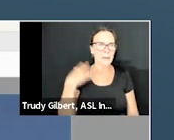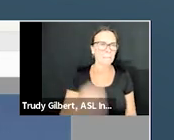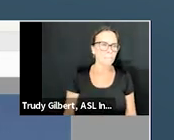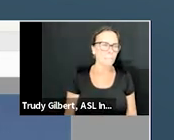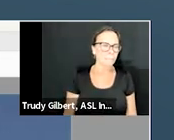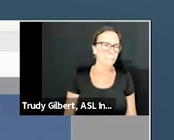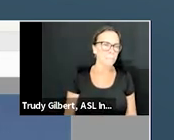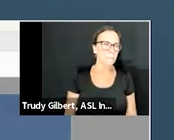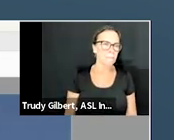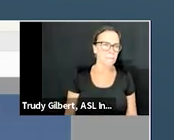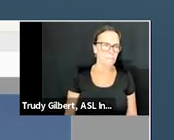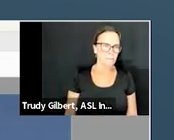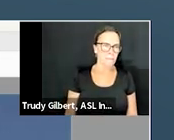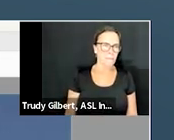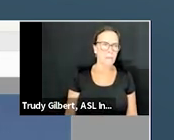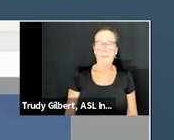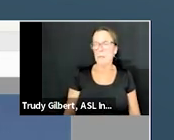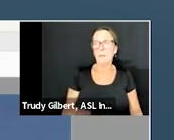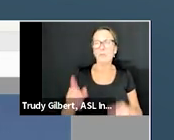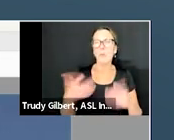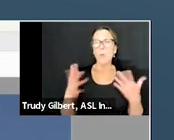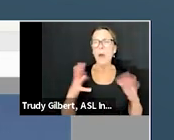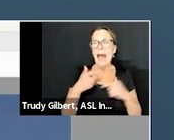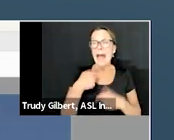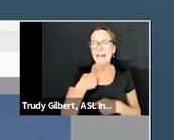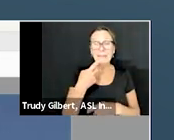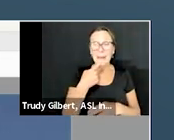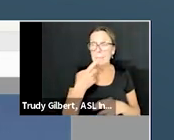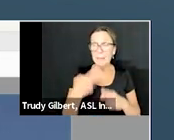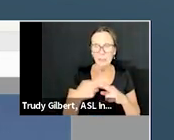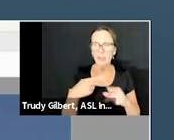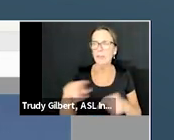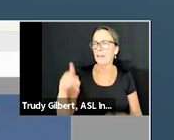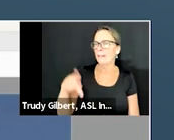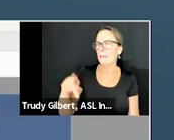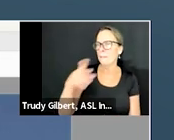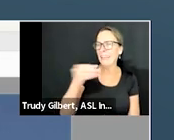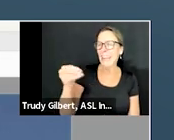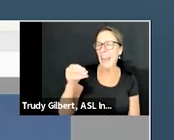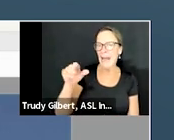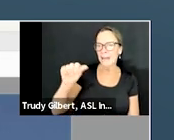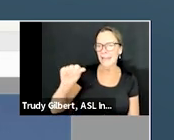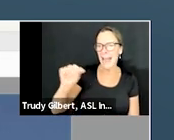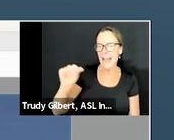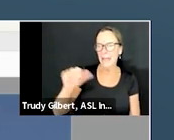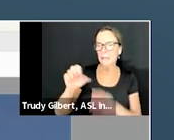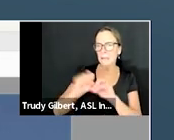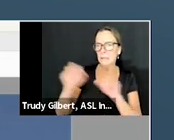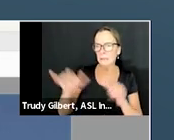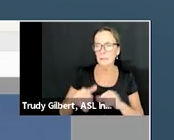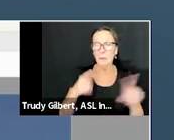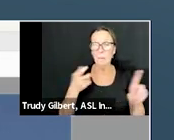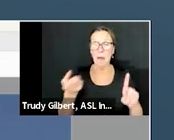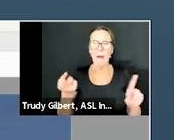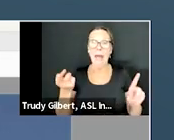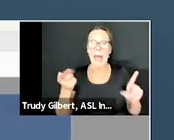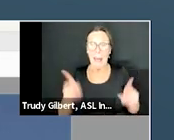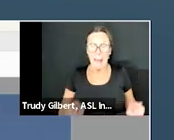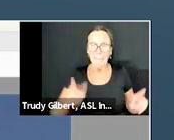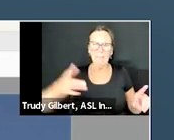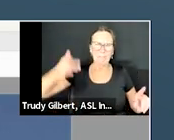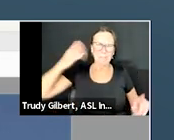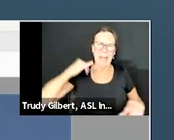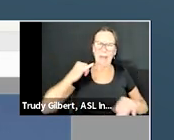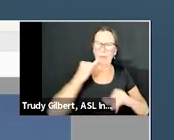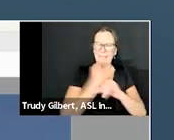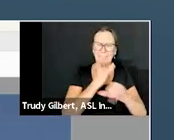So as I mentioned, we the PNA system came out of the deinstitutionalization process that started back